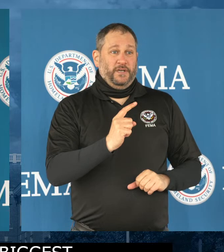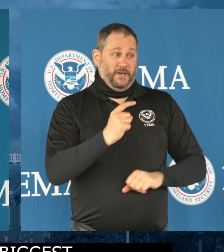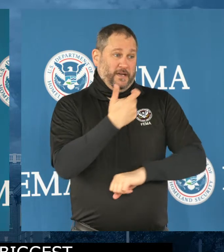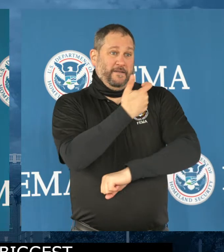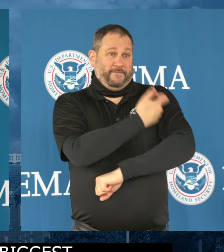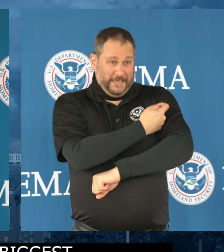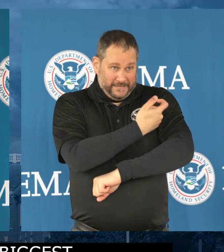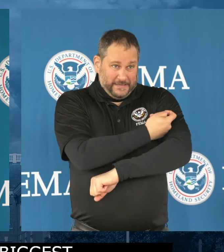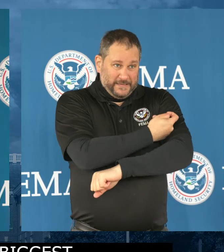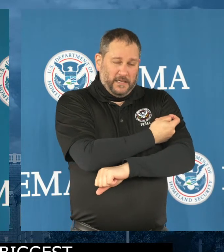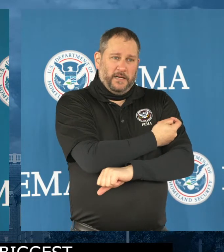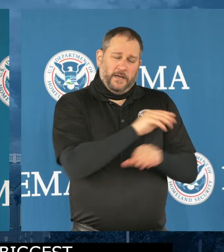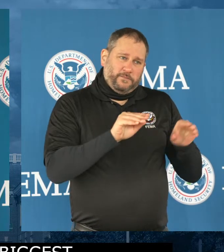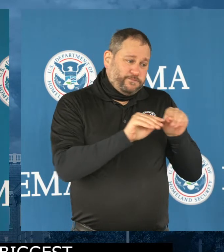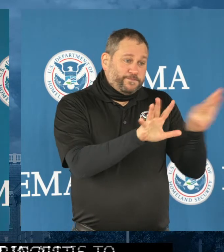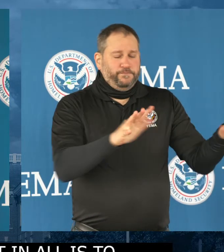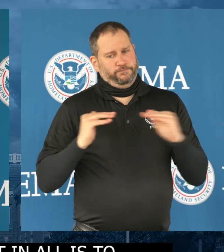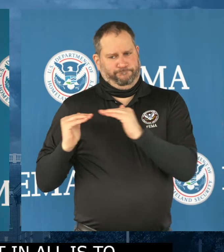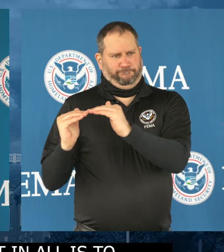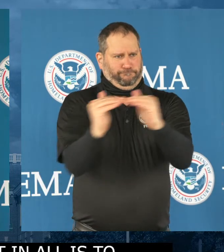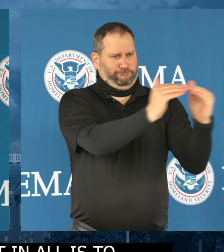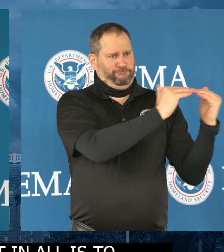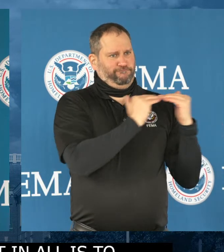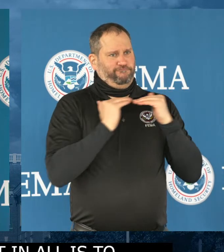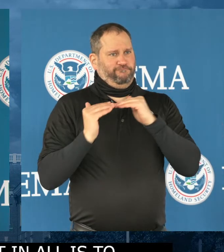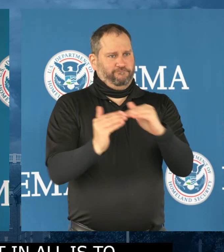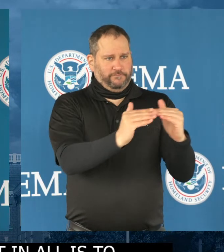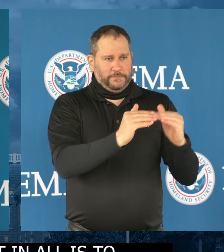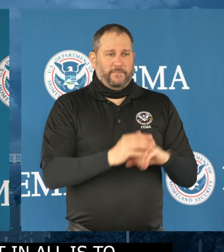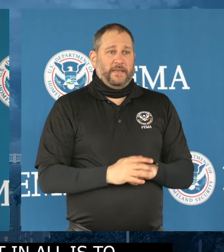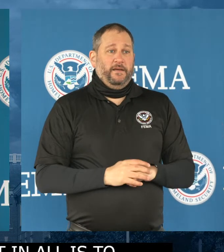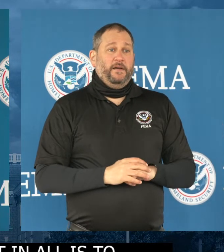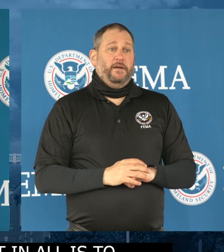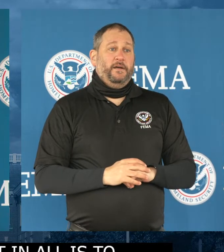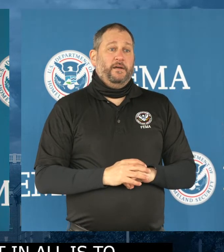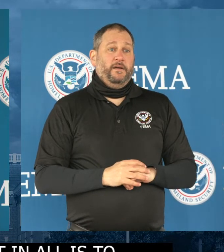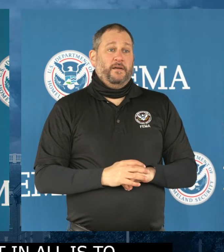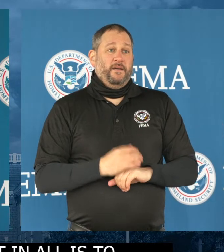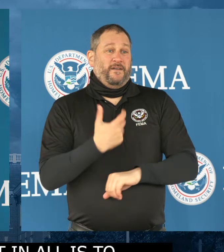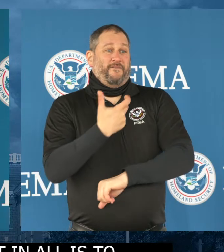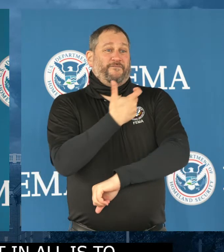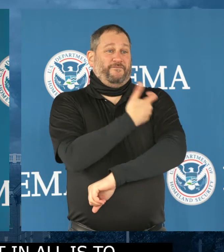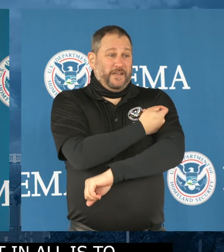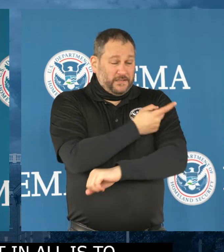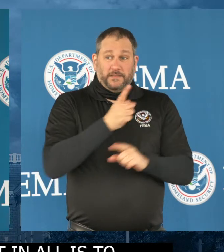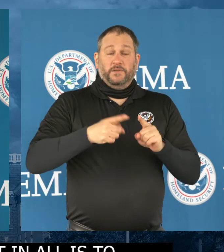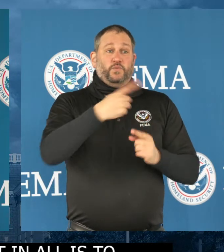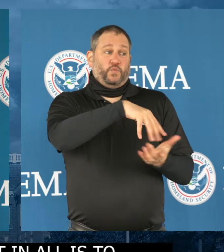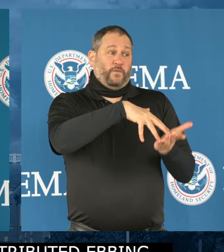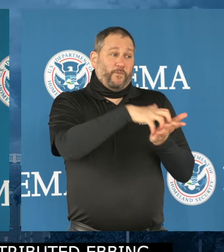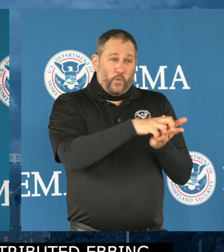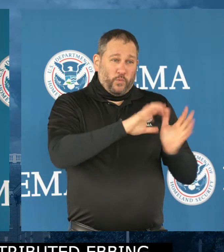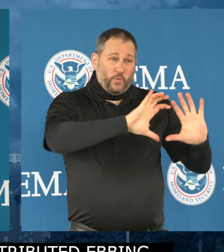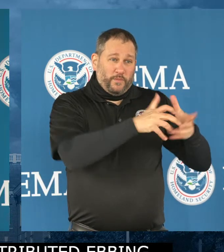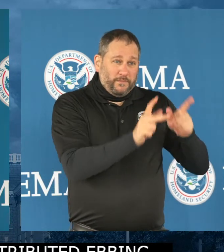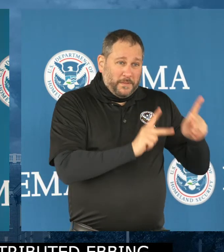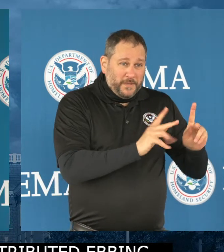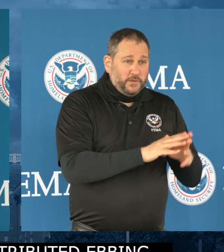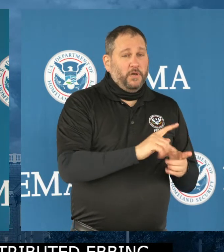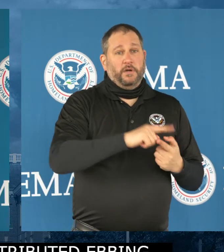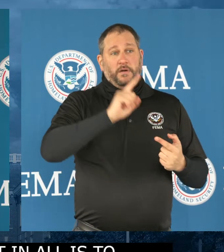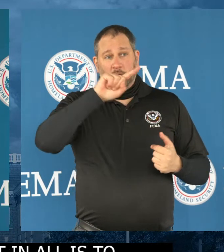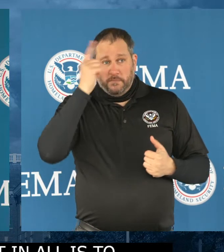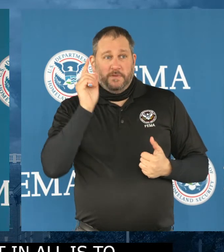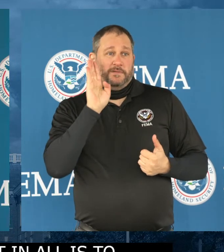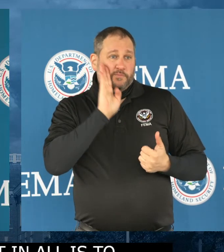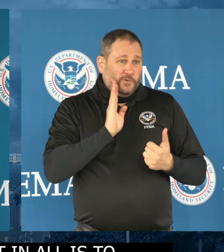is distributed equitably, meaning that we're getting vaccines to vulnerable populations, to black and brown communities across